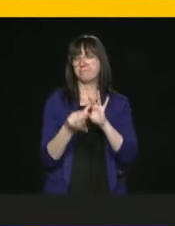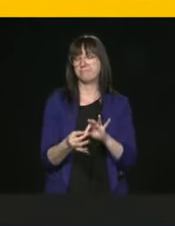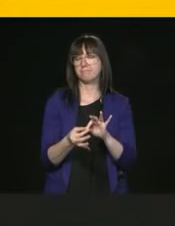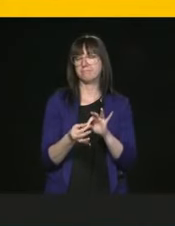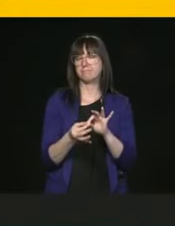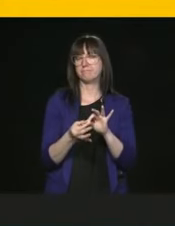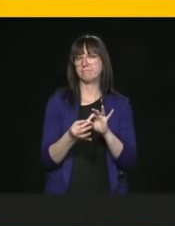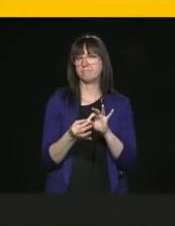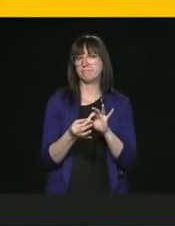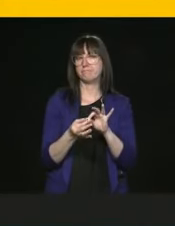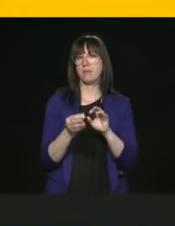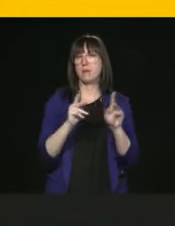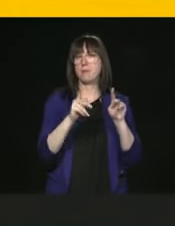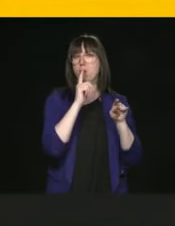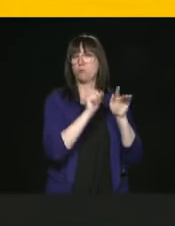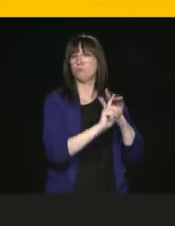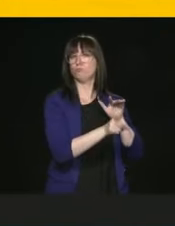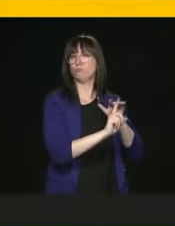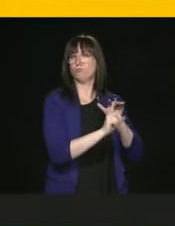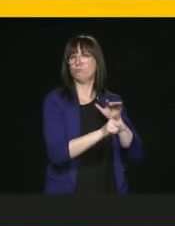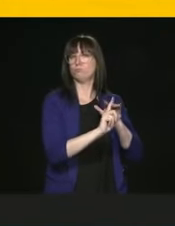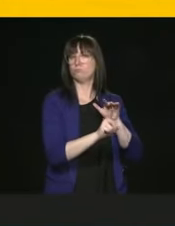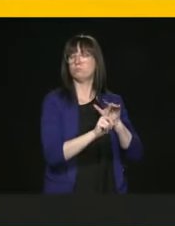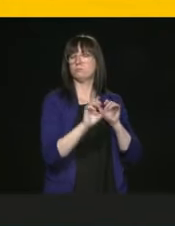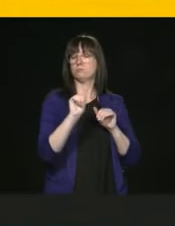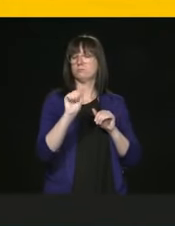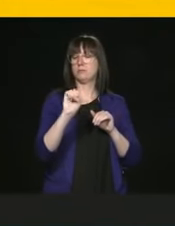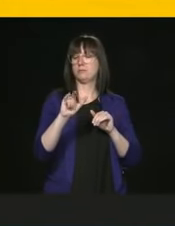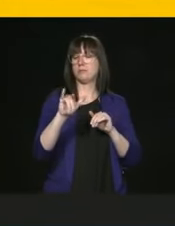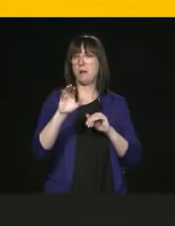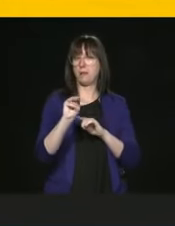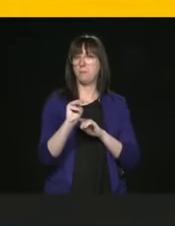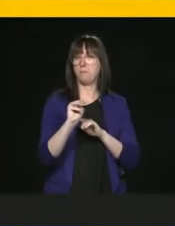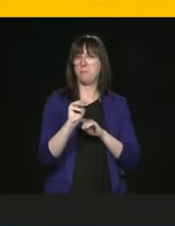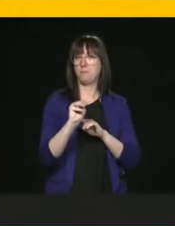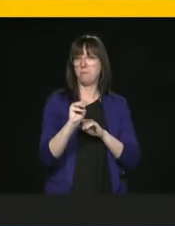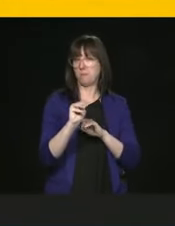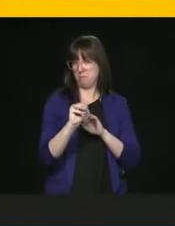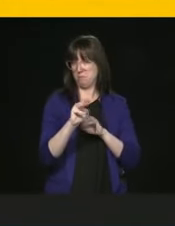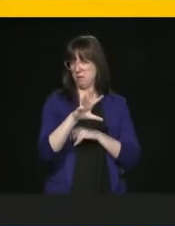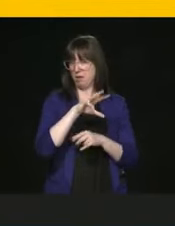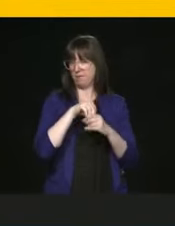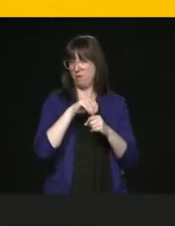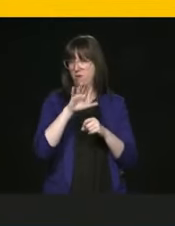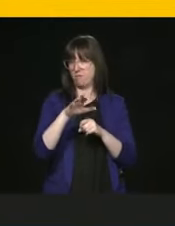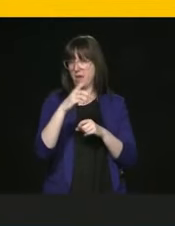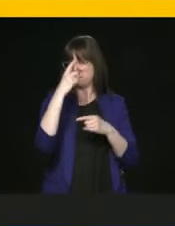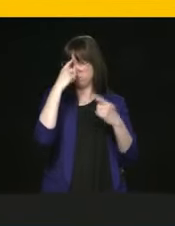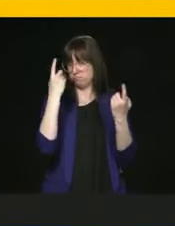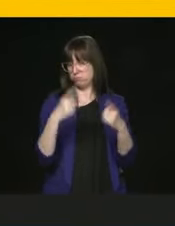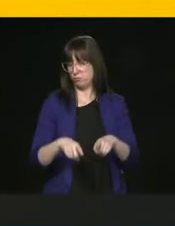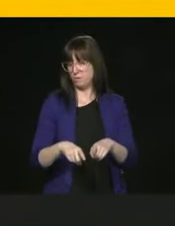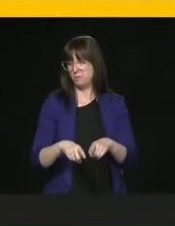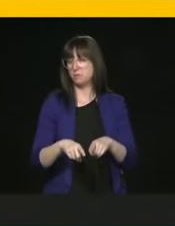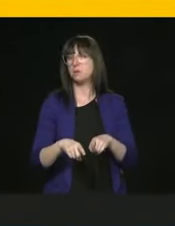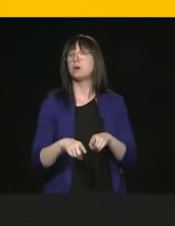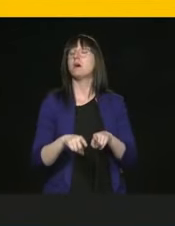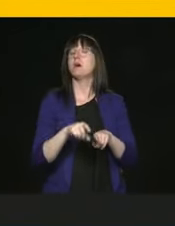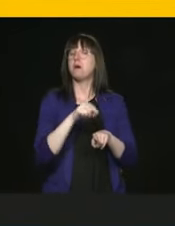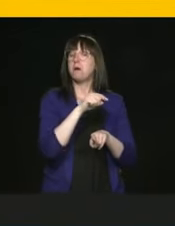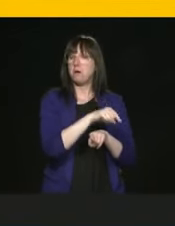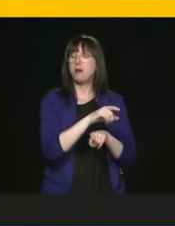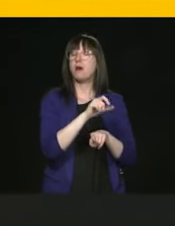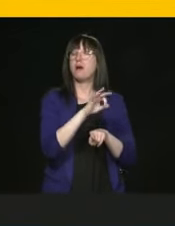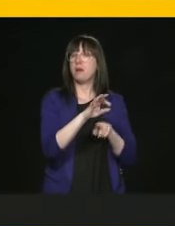was sent back. Now, has that condition been changed at all in the new agreement? No, it is the